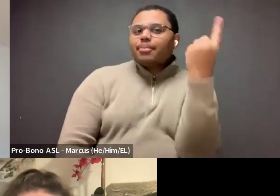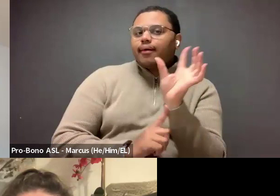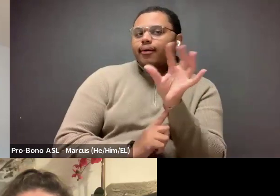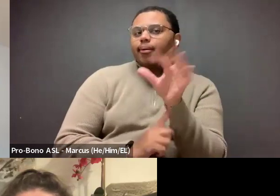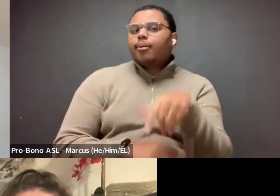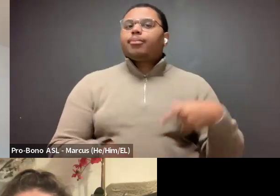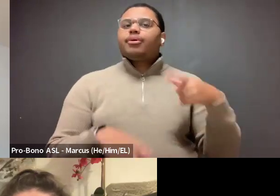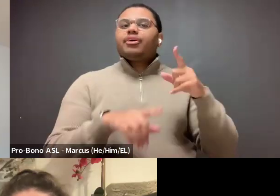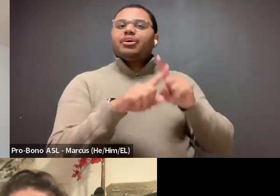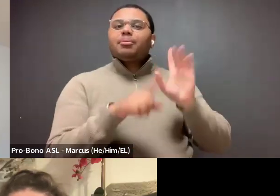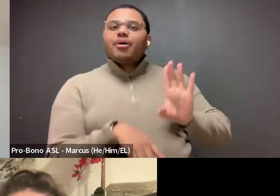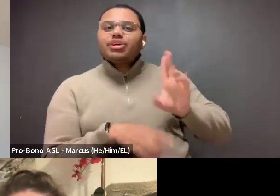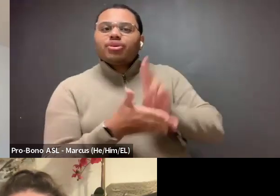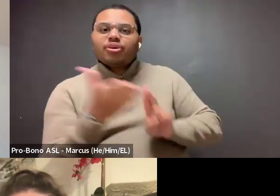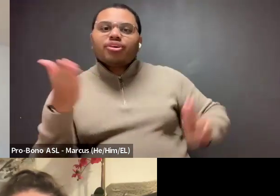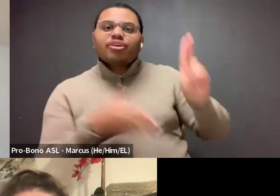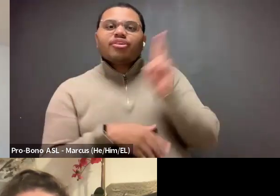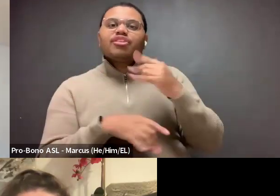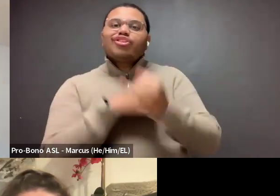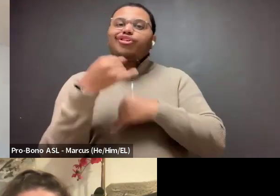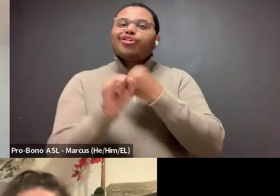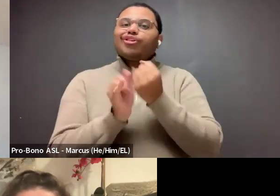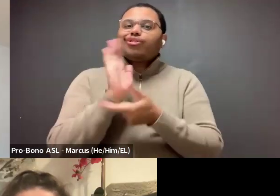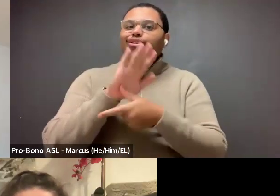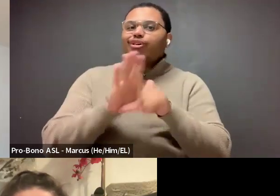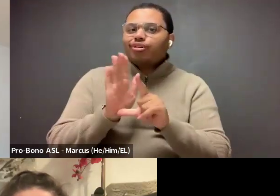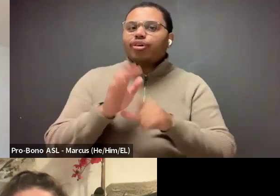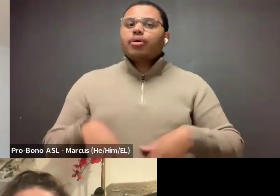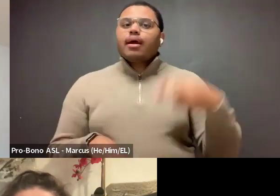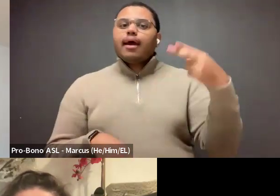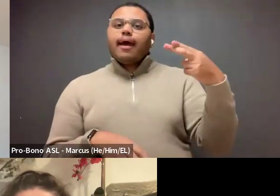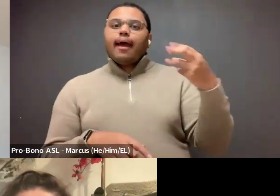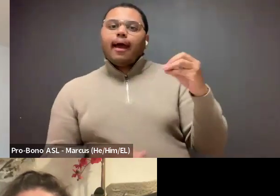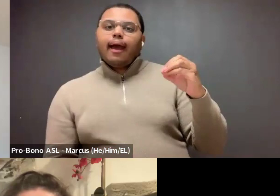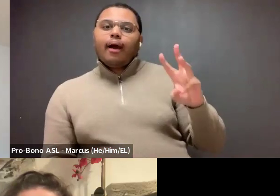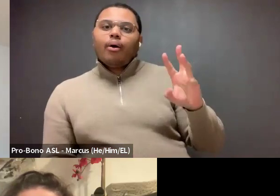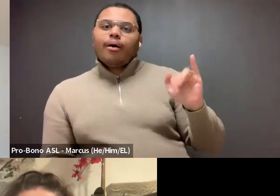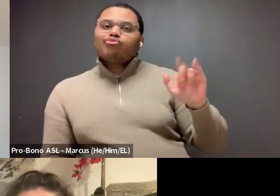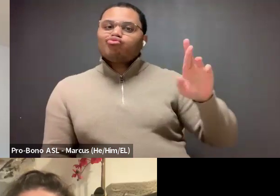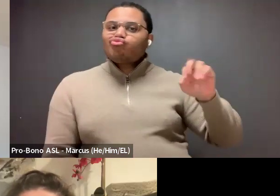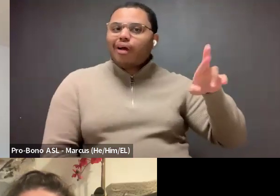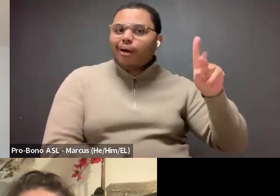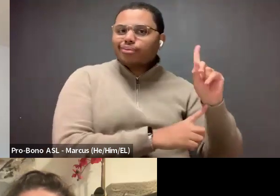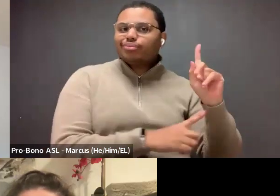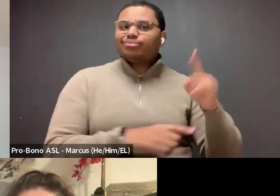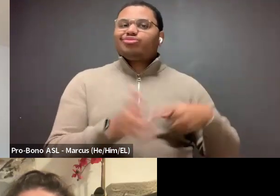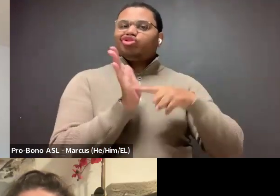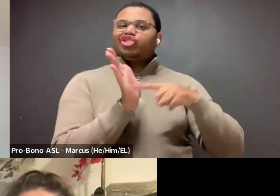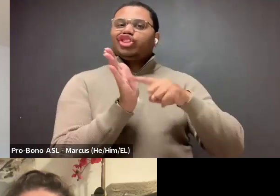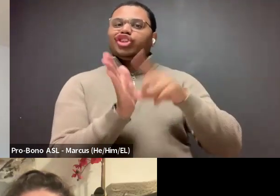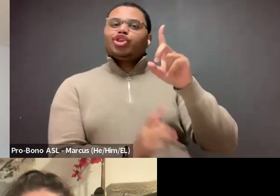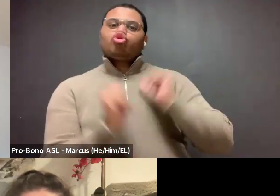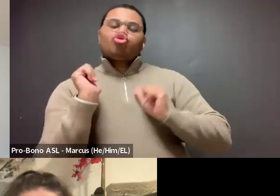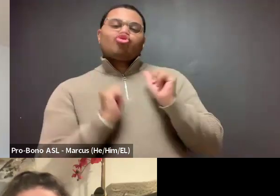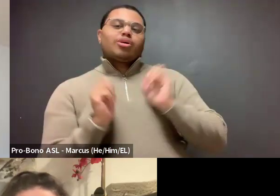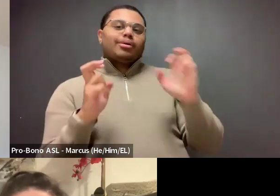Review of Qualitative Research, Theater Topics, Howlround and Research in Drama Education. Dr. Ayshia has directed or intimacy